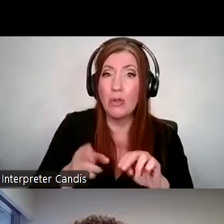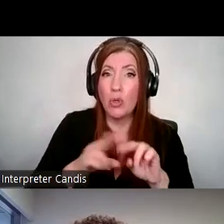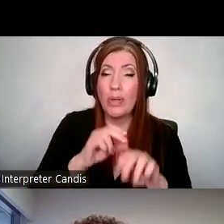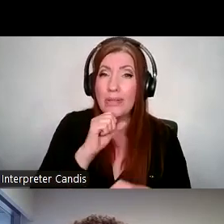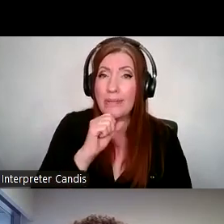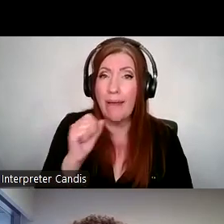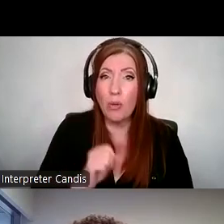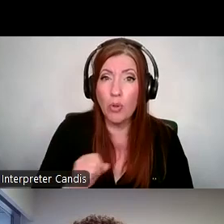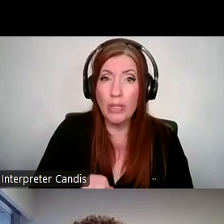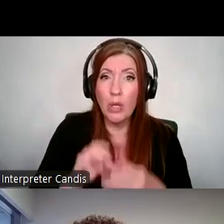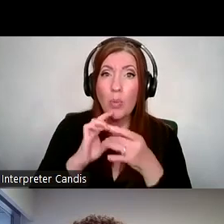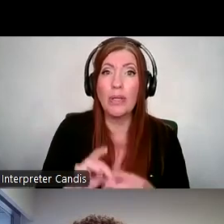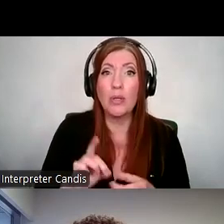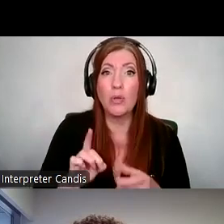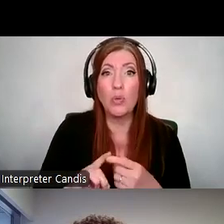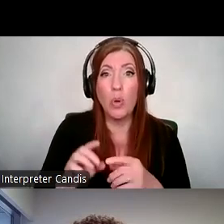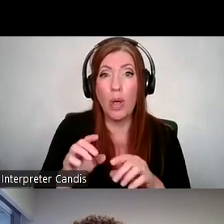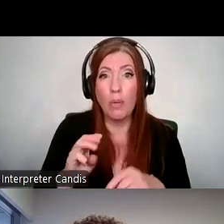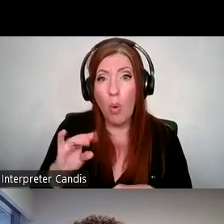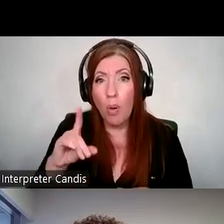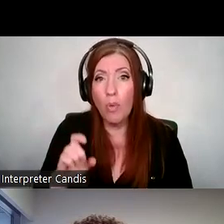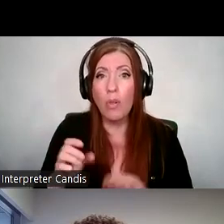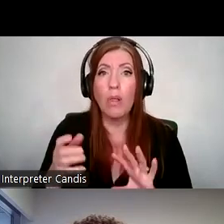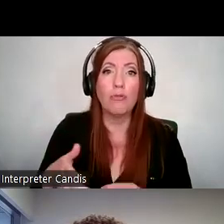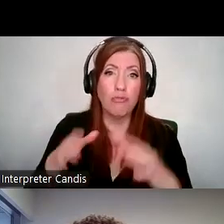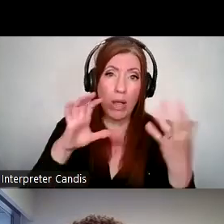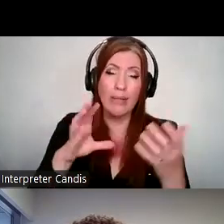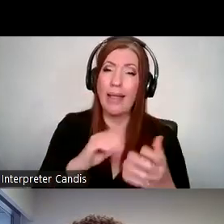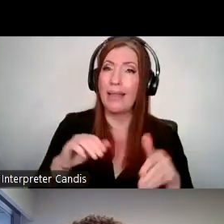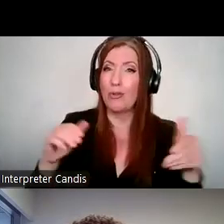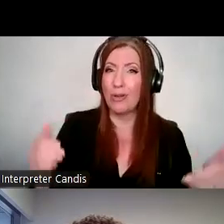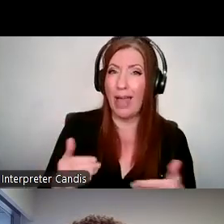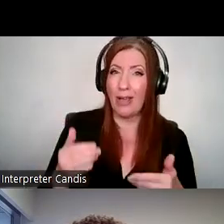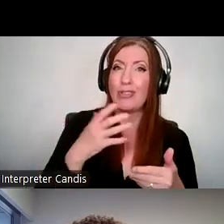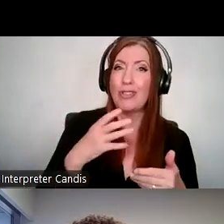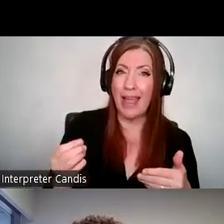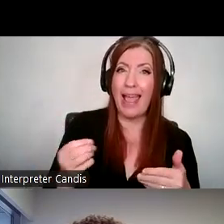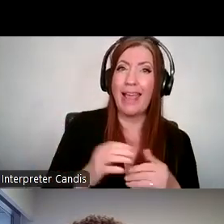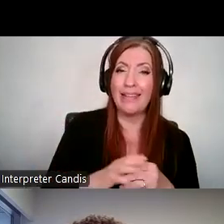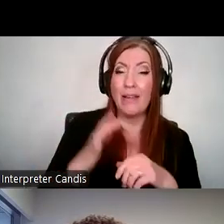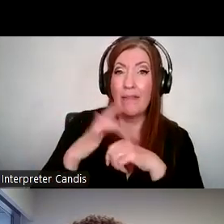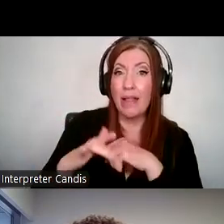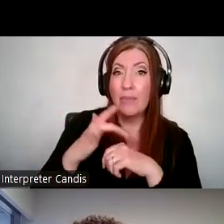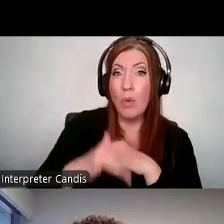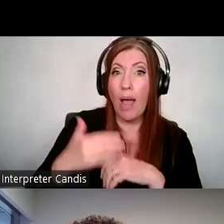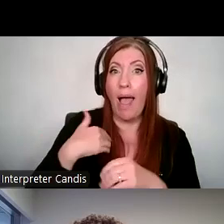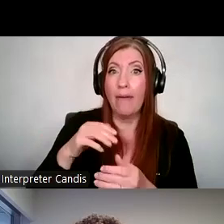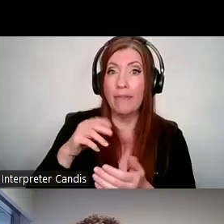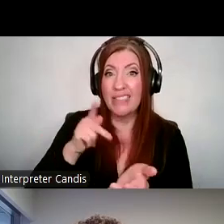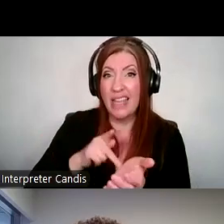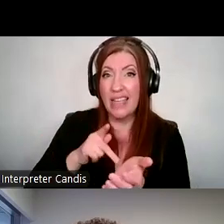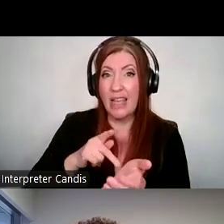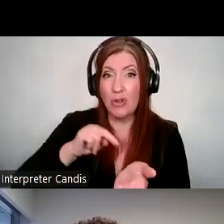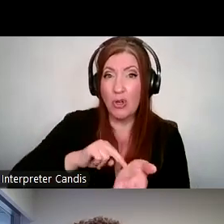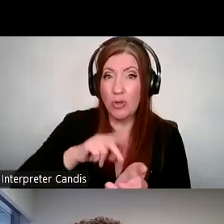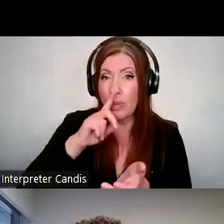regards to mobile crisis. And so the introduction and the availability of having a psychiatric nurse has